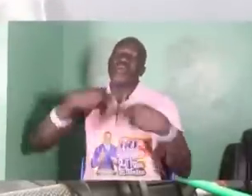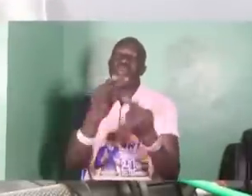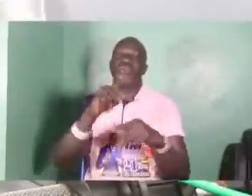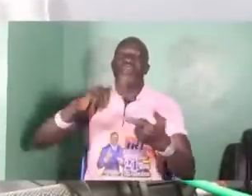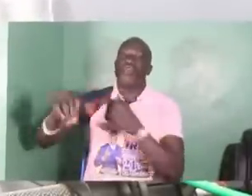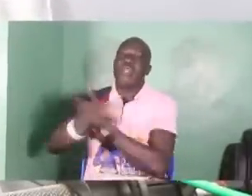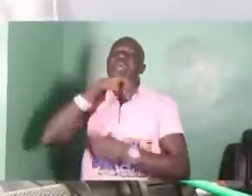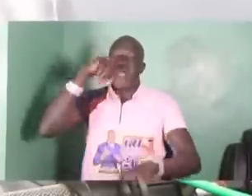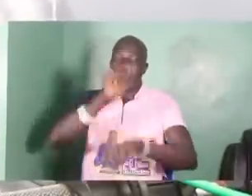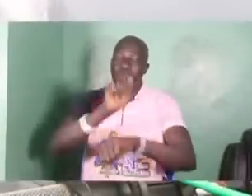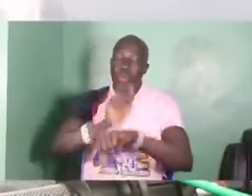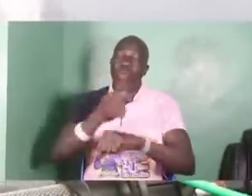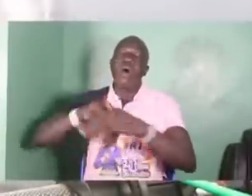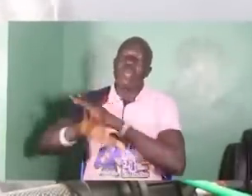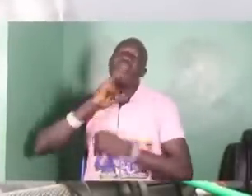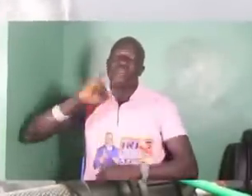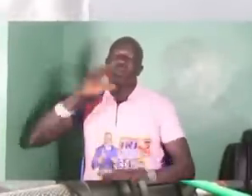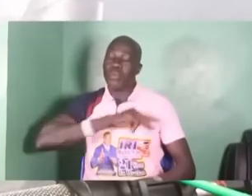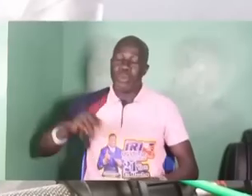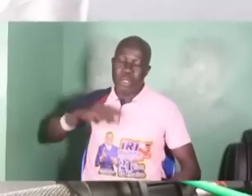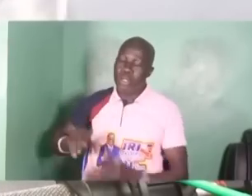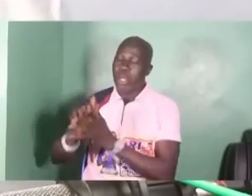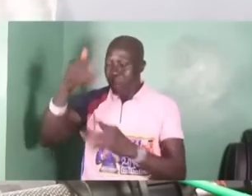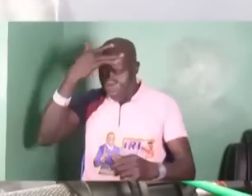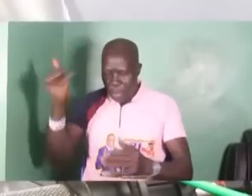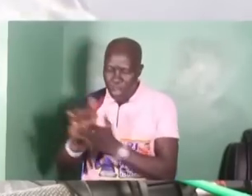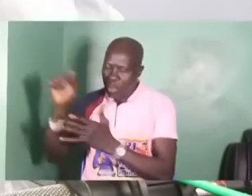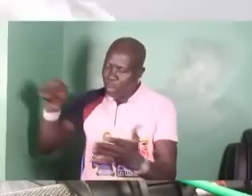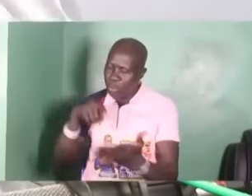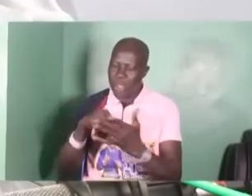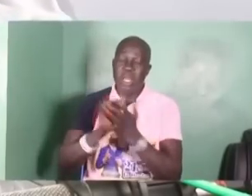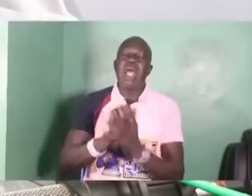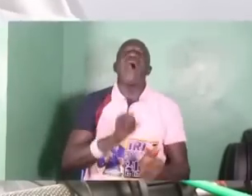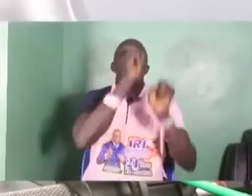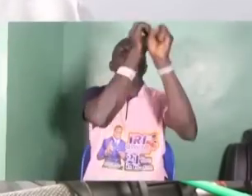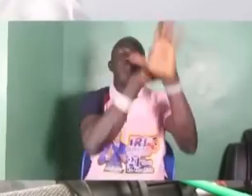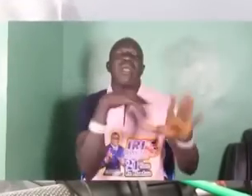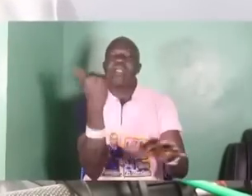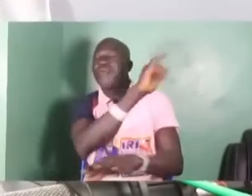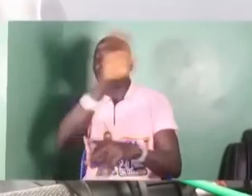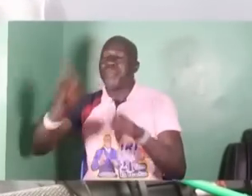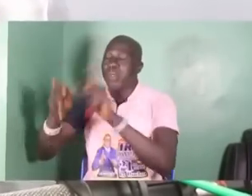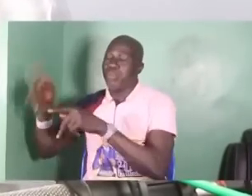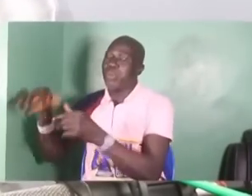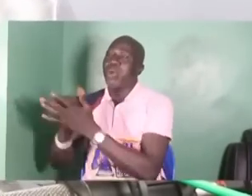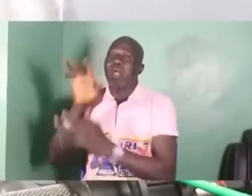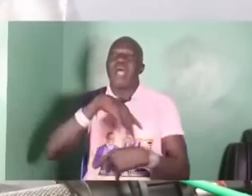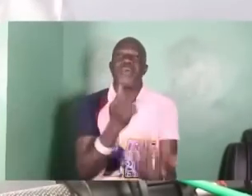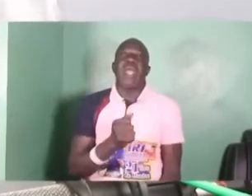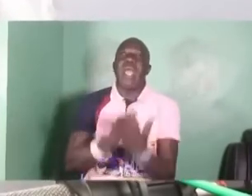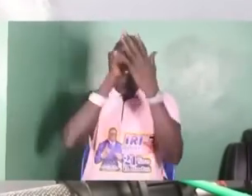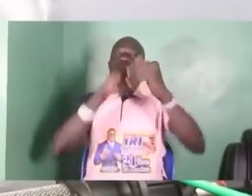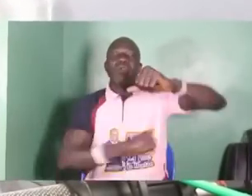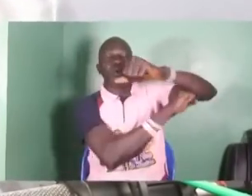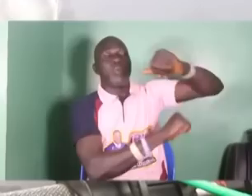fa pe. Awon te gba si mole lodo. They will pray the prayer asu fa pe. Awon na be se kini o. They too. Awon na ma pe mole yin. We share the candle. Mo ni o wa oke. I